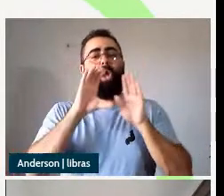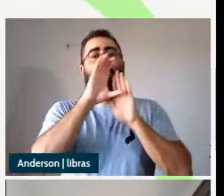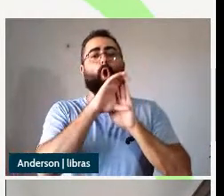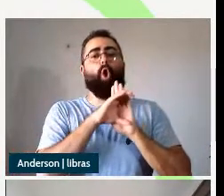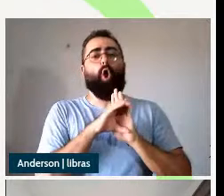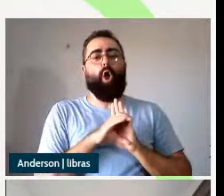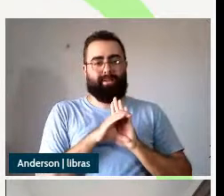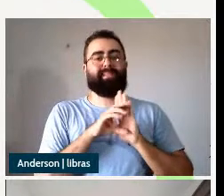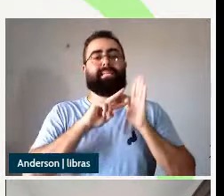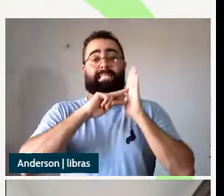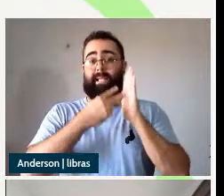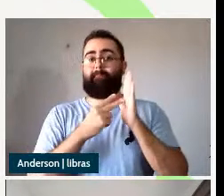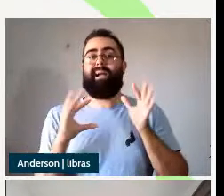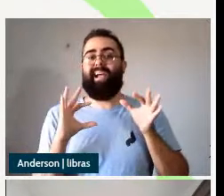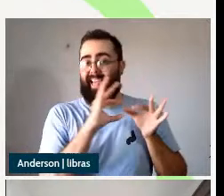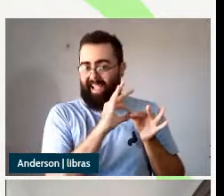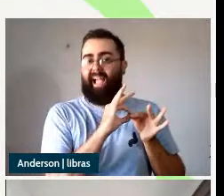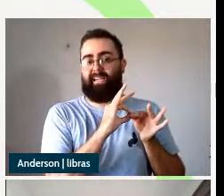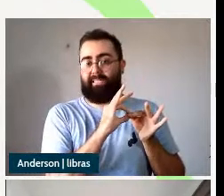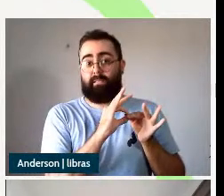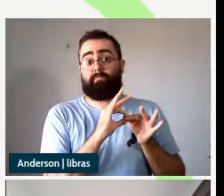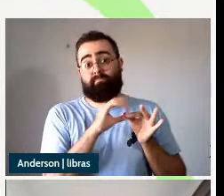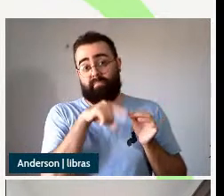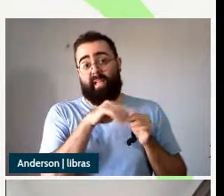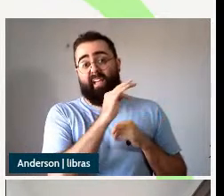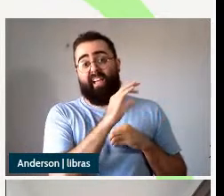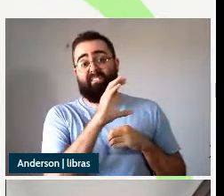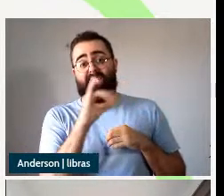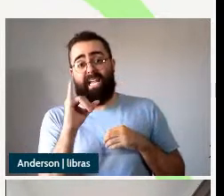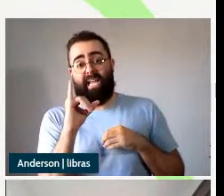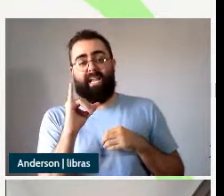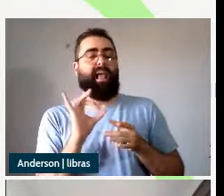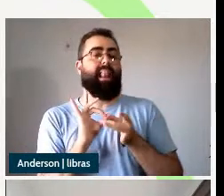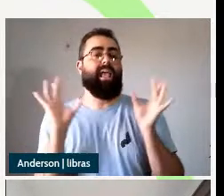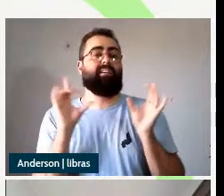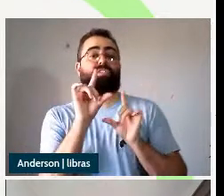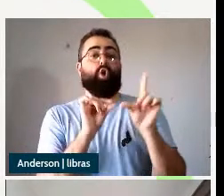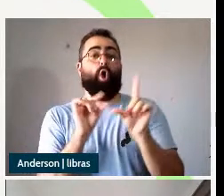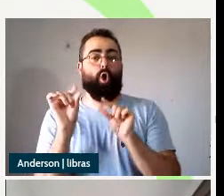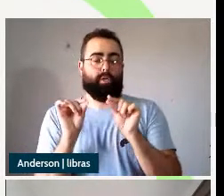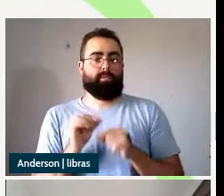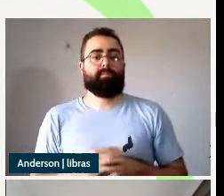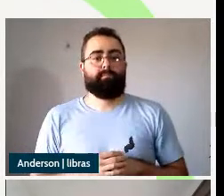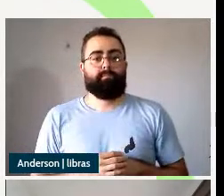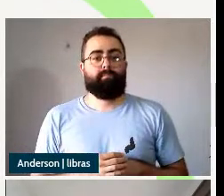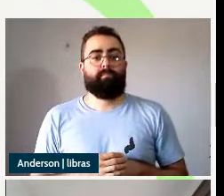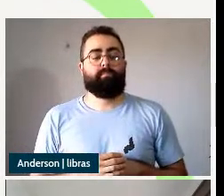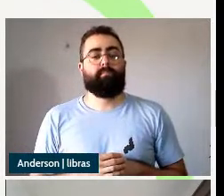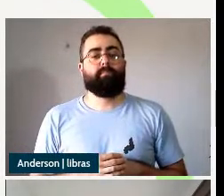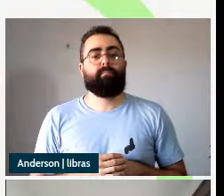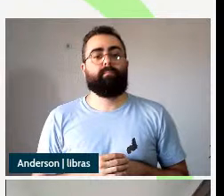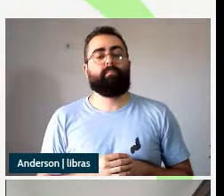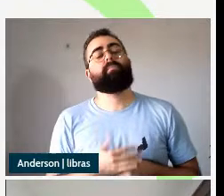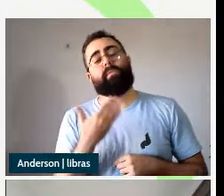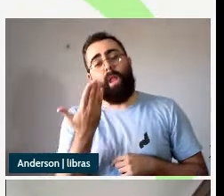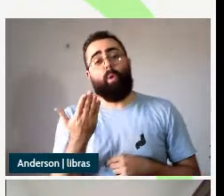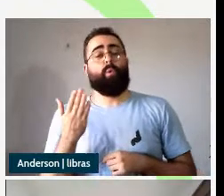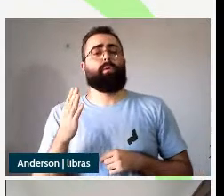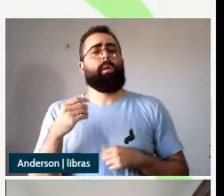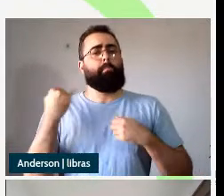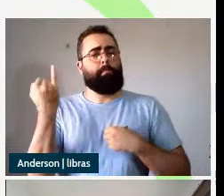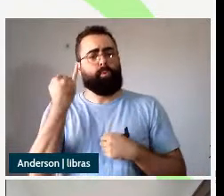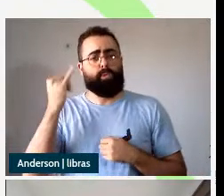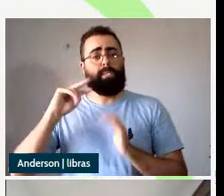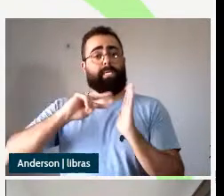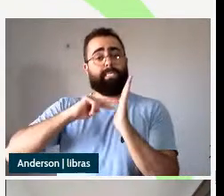the phenomena of free choice but basically if we take semantics and pragmatics then we have